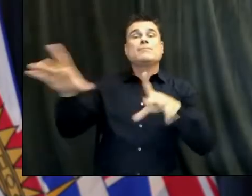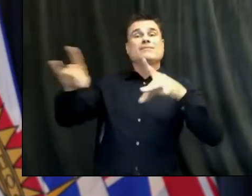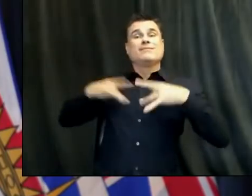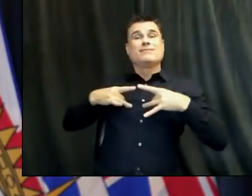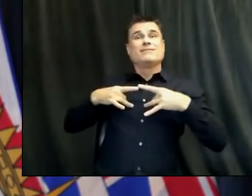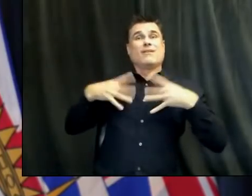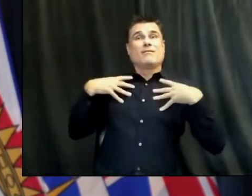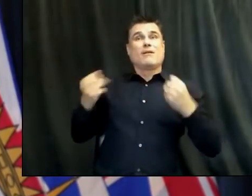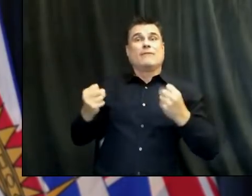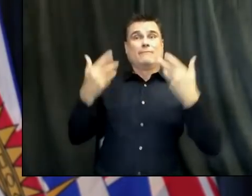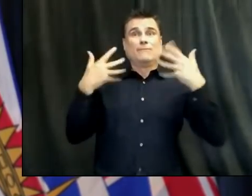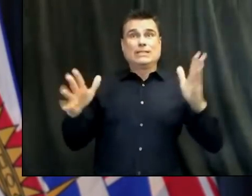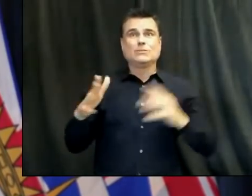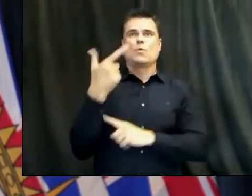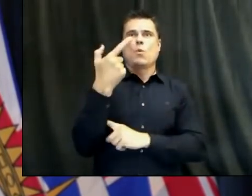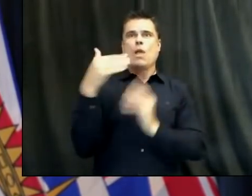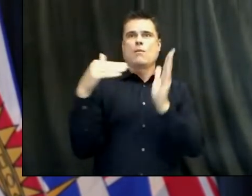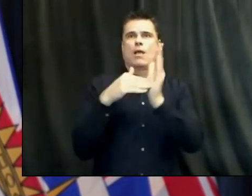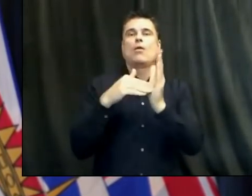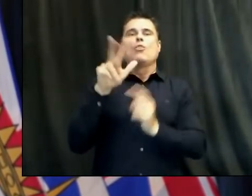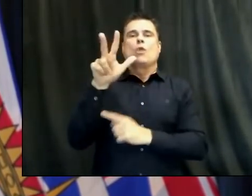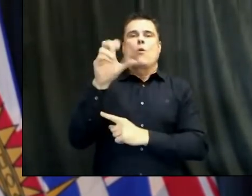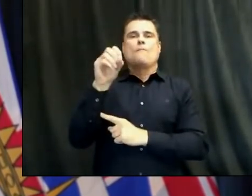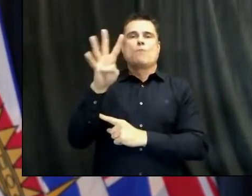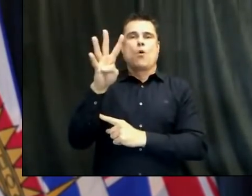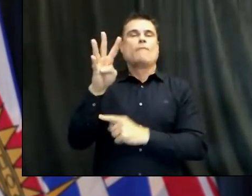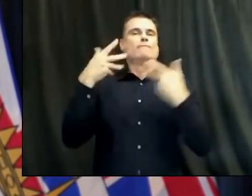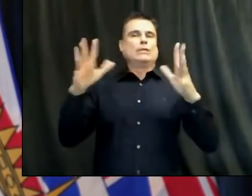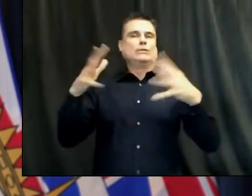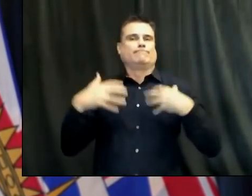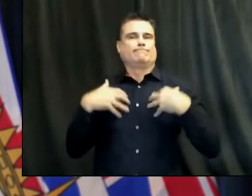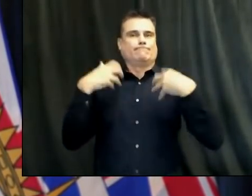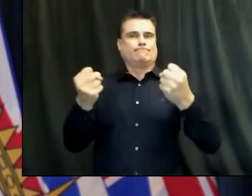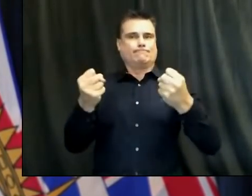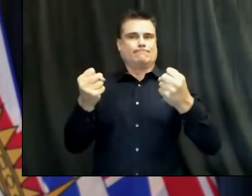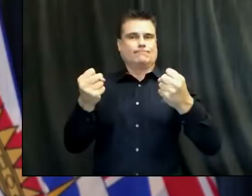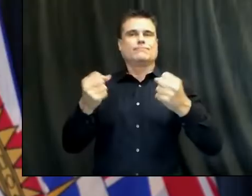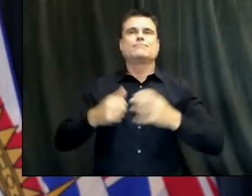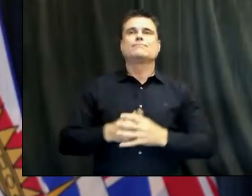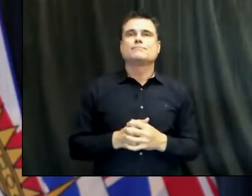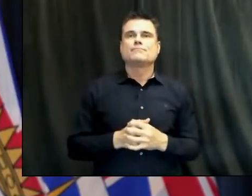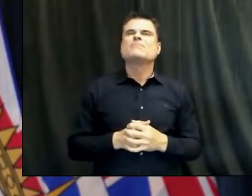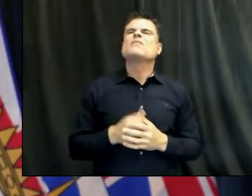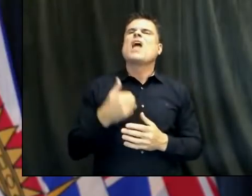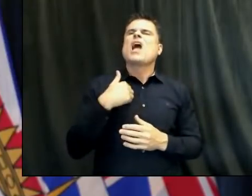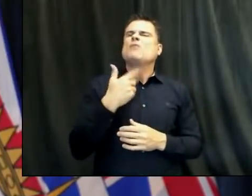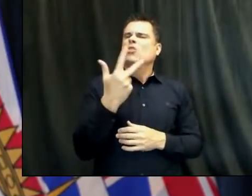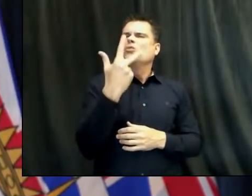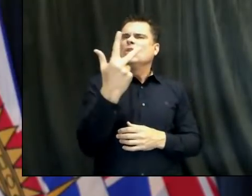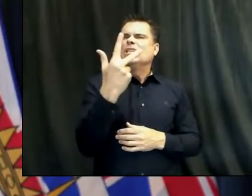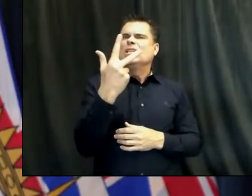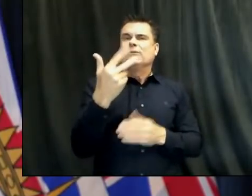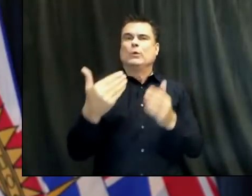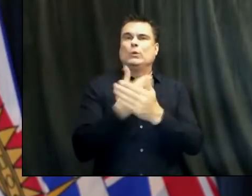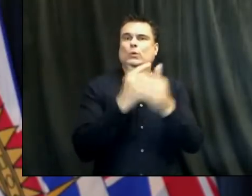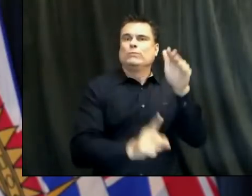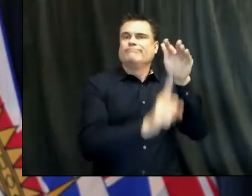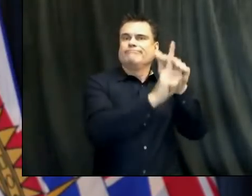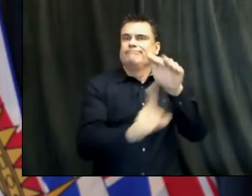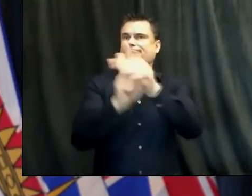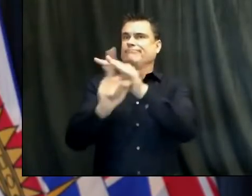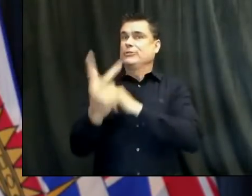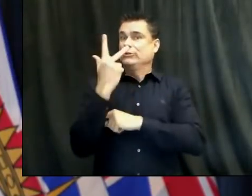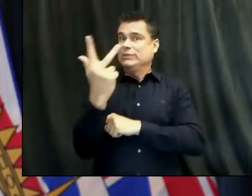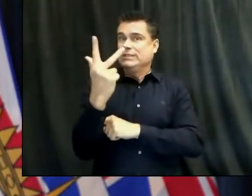COVID-19. We also have 3 new healthcare outbreaks at the German Canadian Benevolent Society Home,